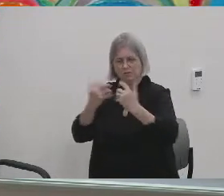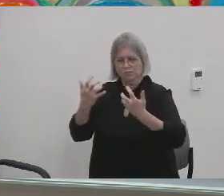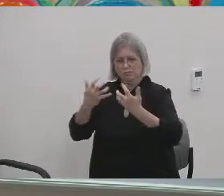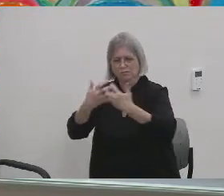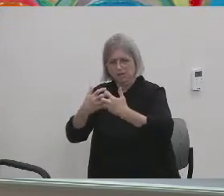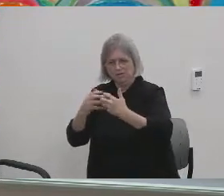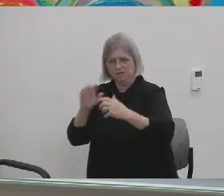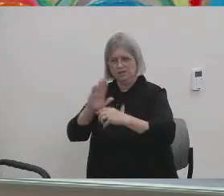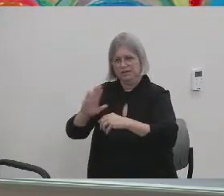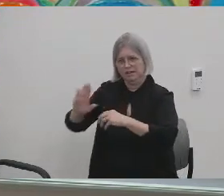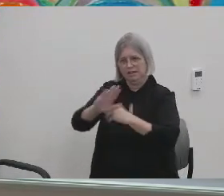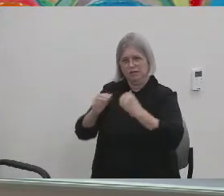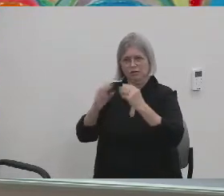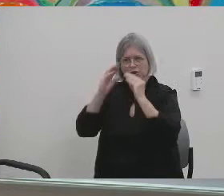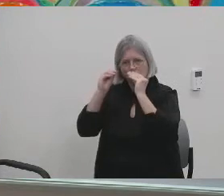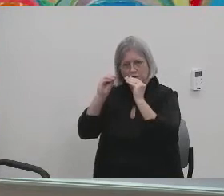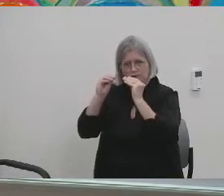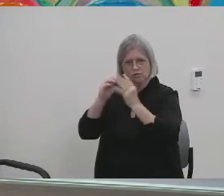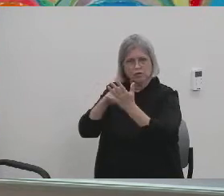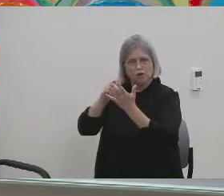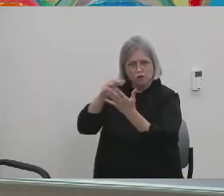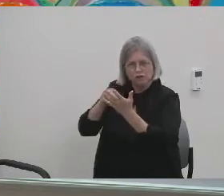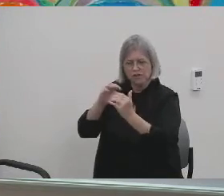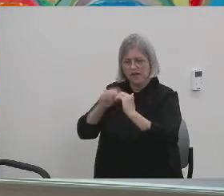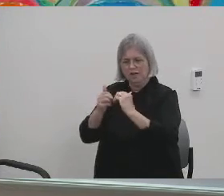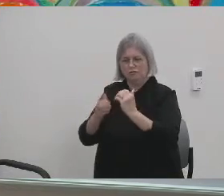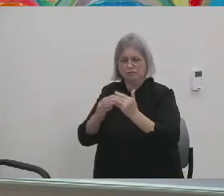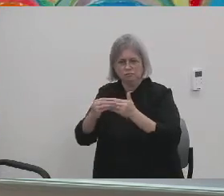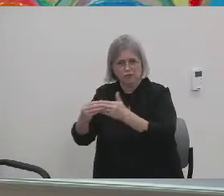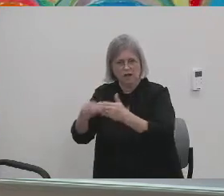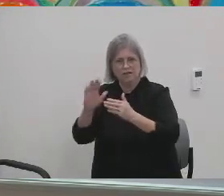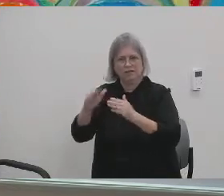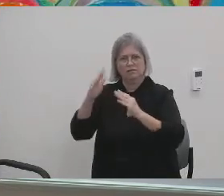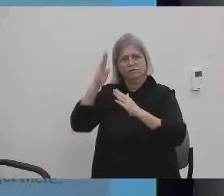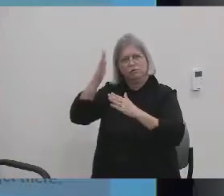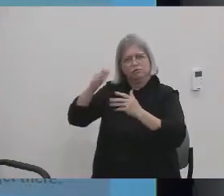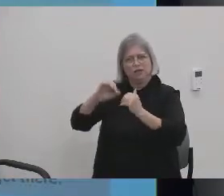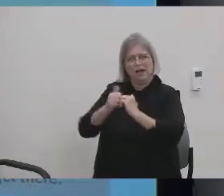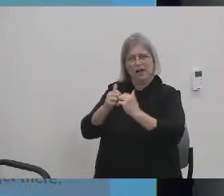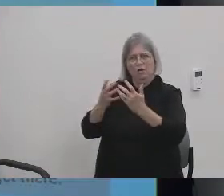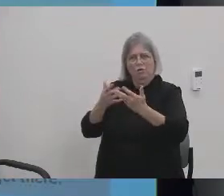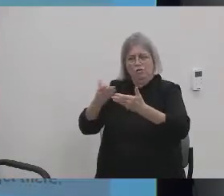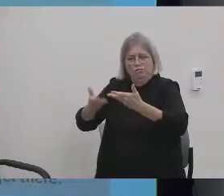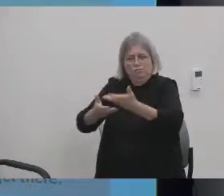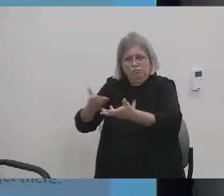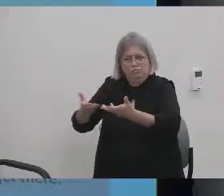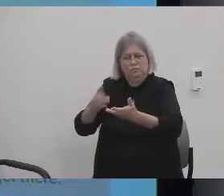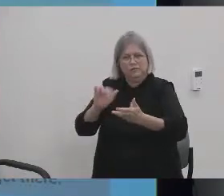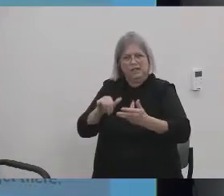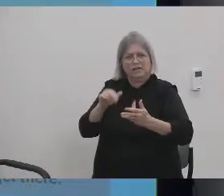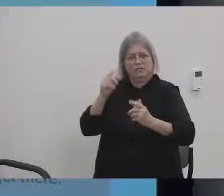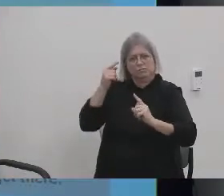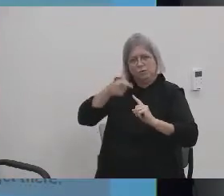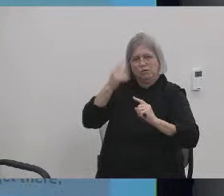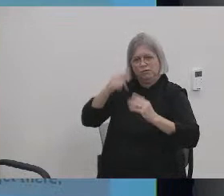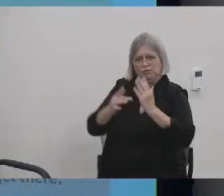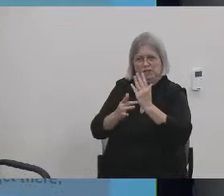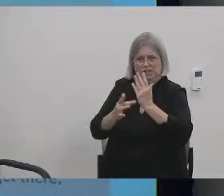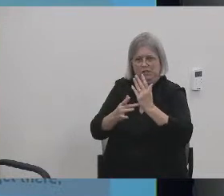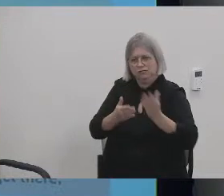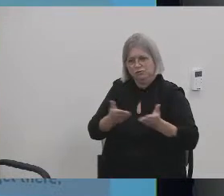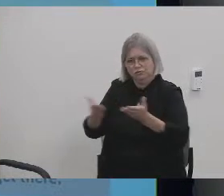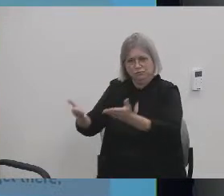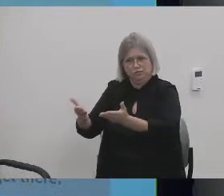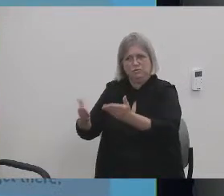their learning, how we guide them to their future with how they learn and how they will eventually work as a